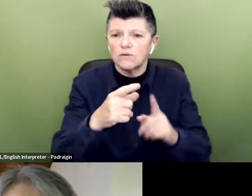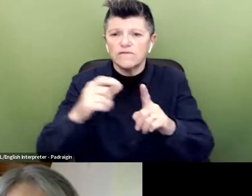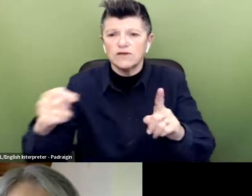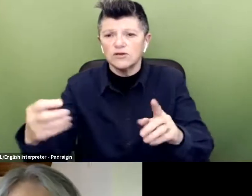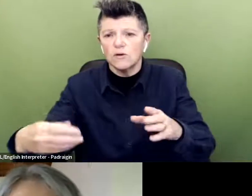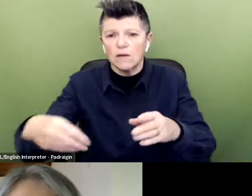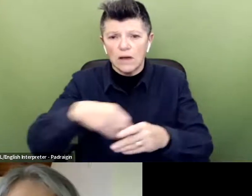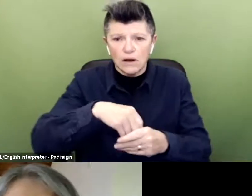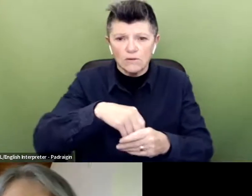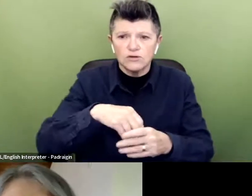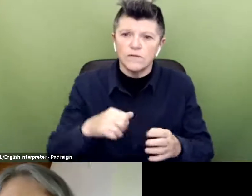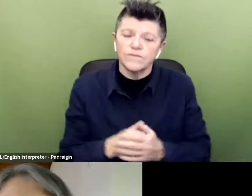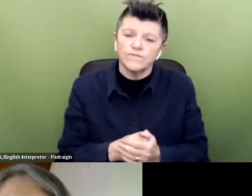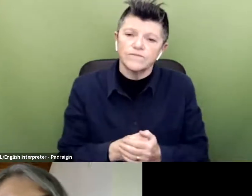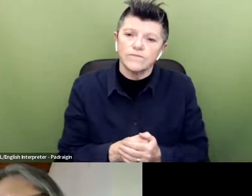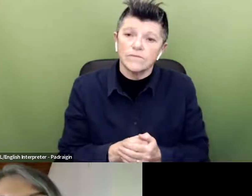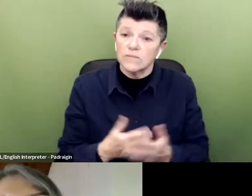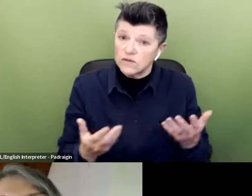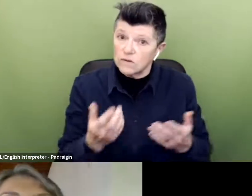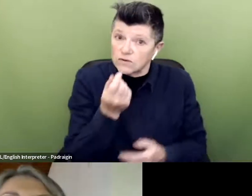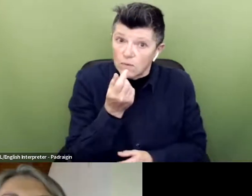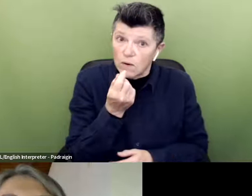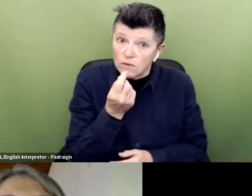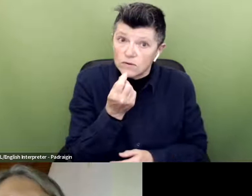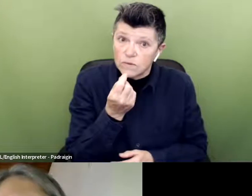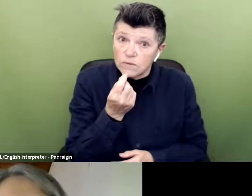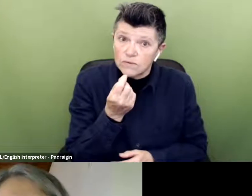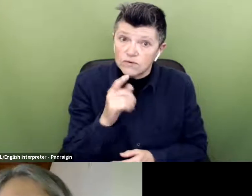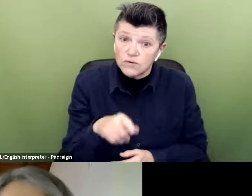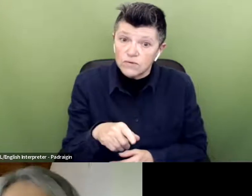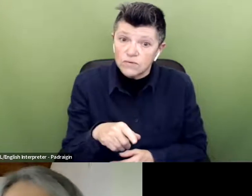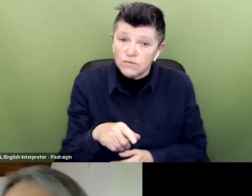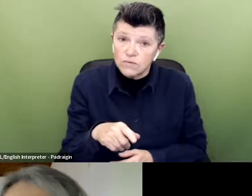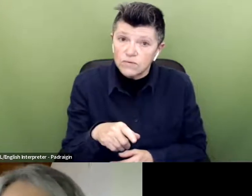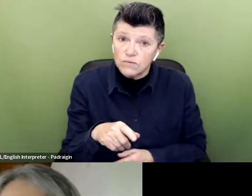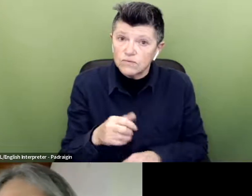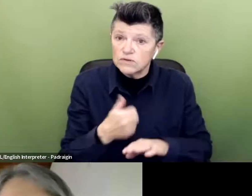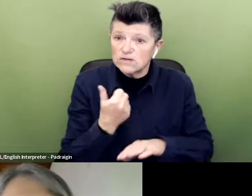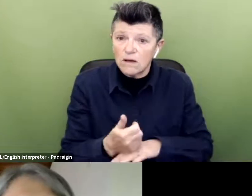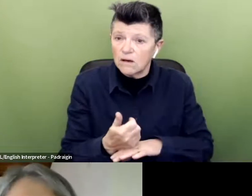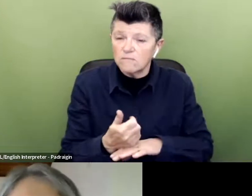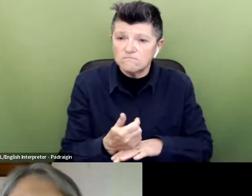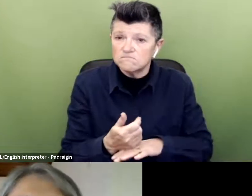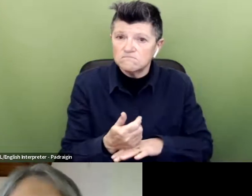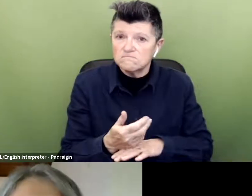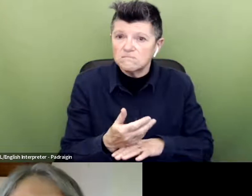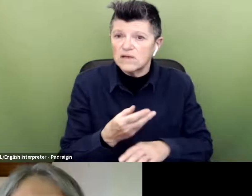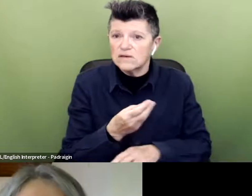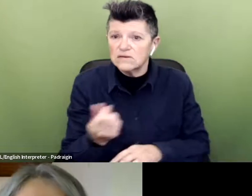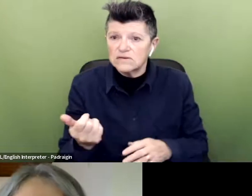So is it possible to set some, let's say,